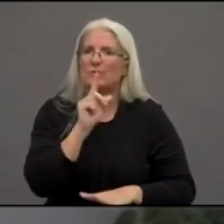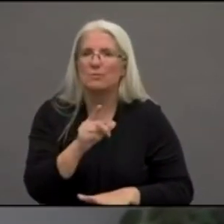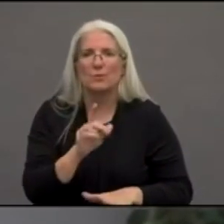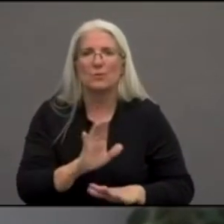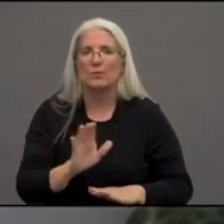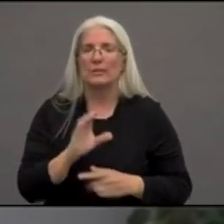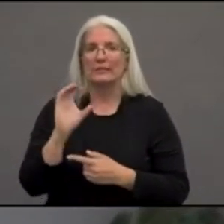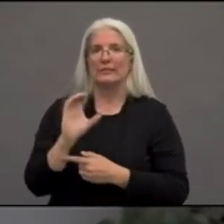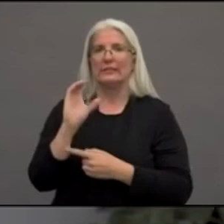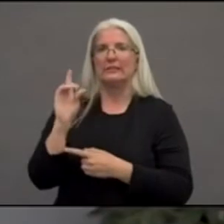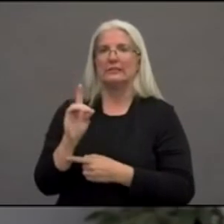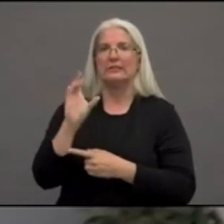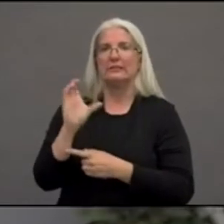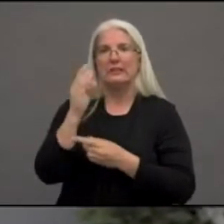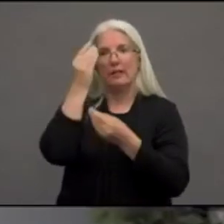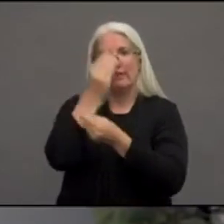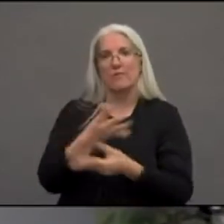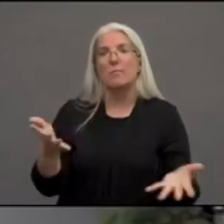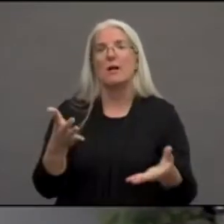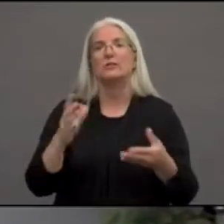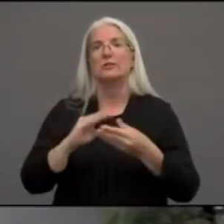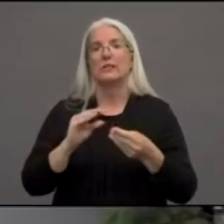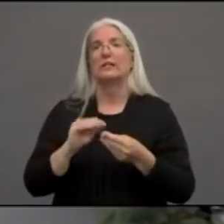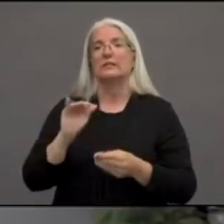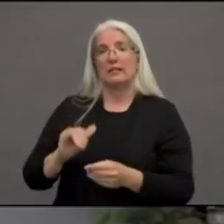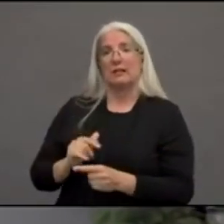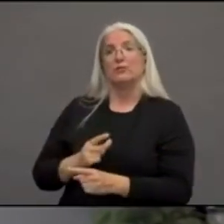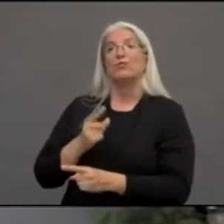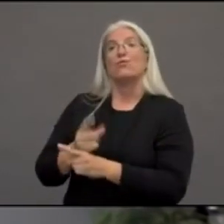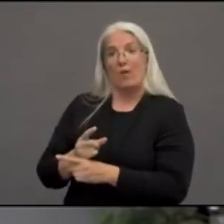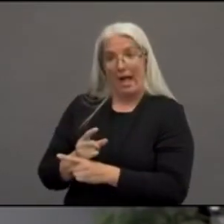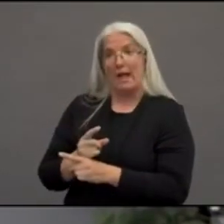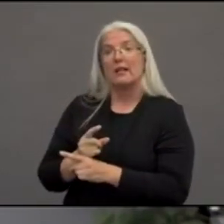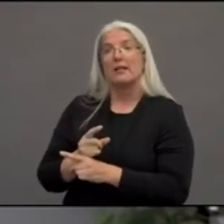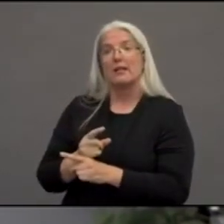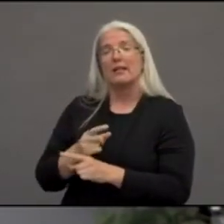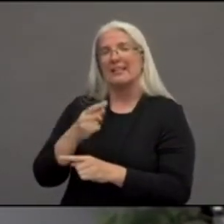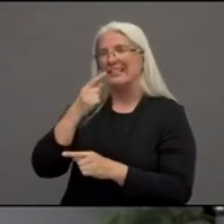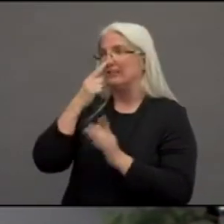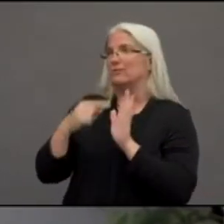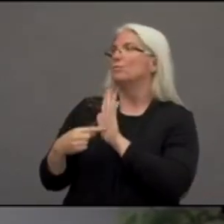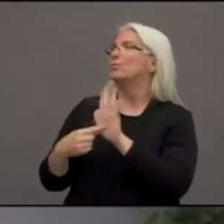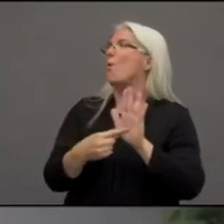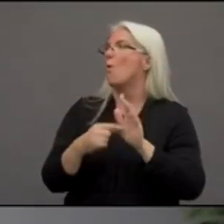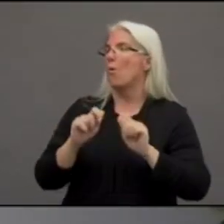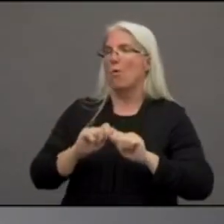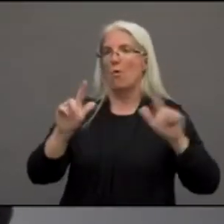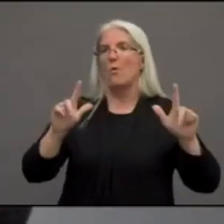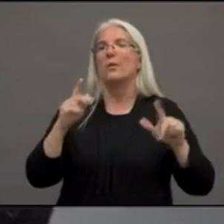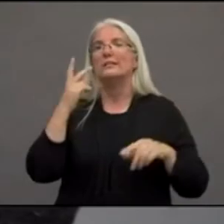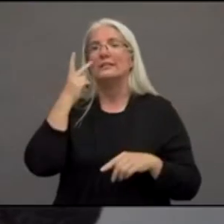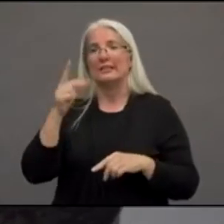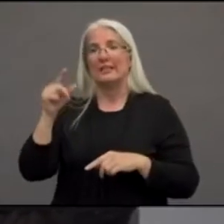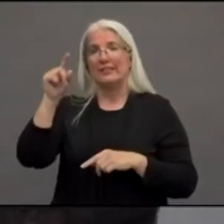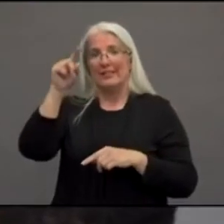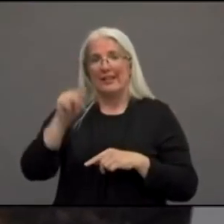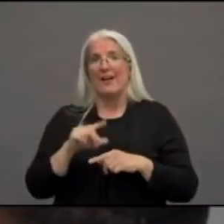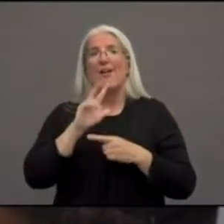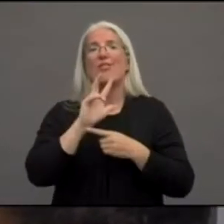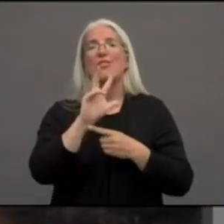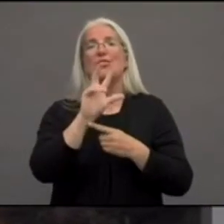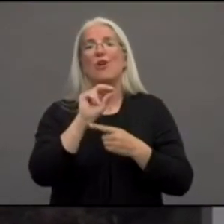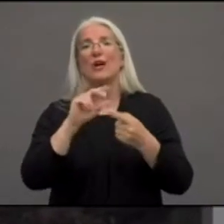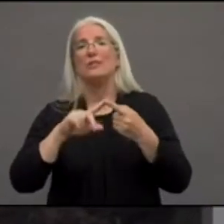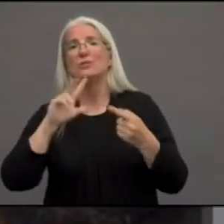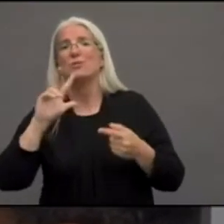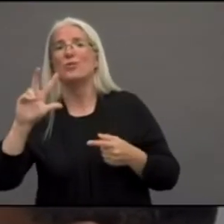course, that is correct. We can see here, and if you could zoom in, Jeff, 30 to 39 make up 1.2%